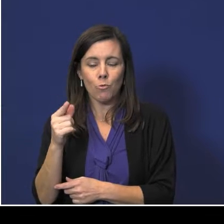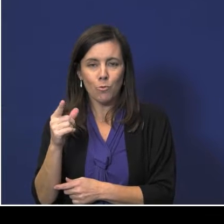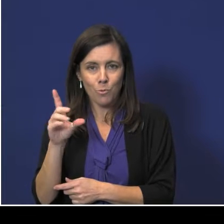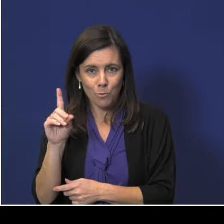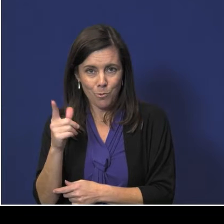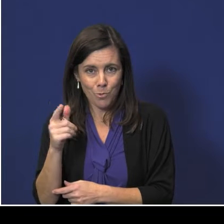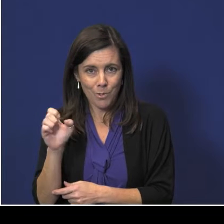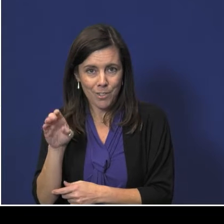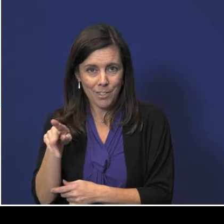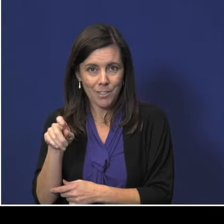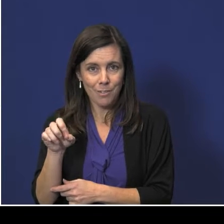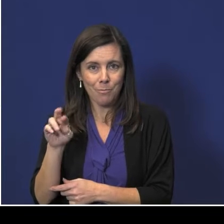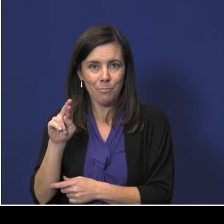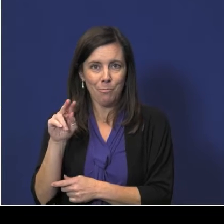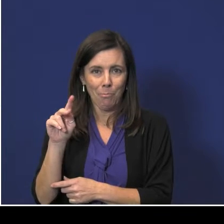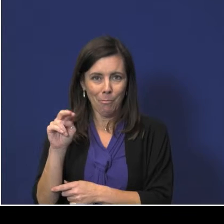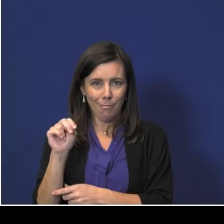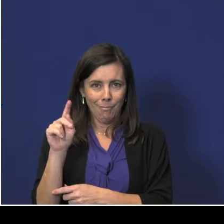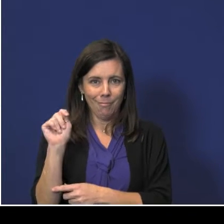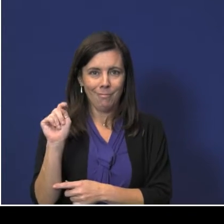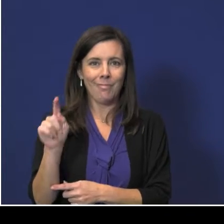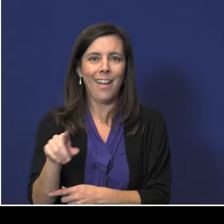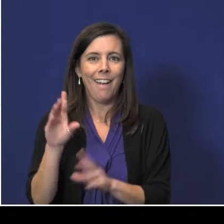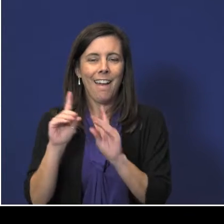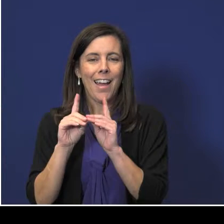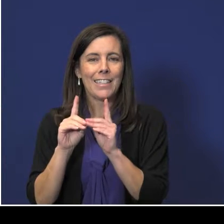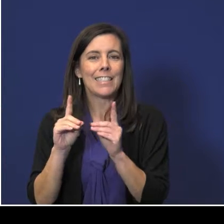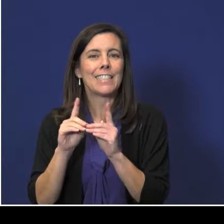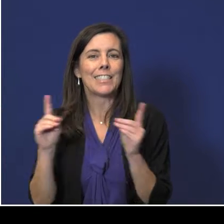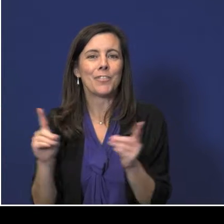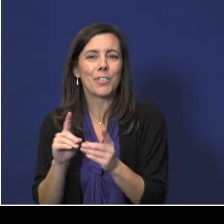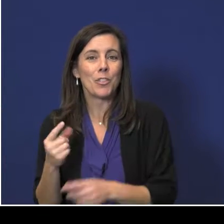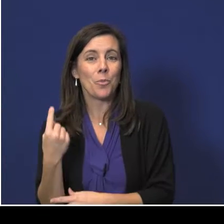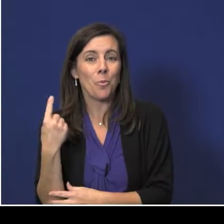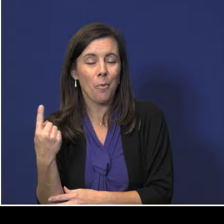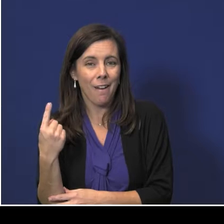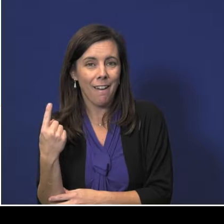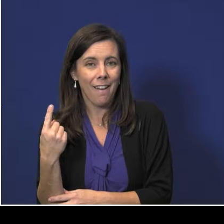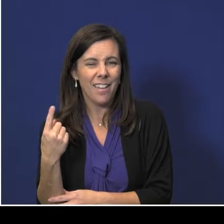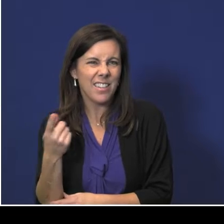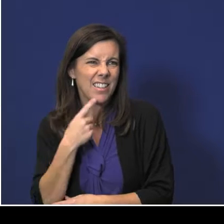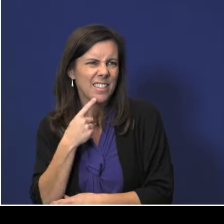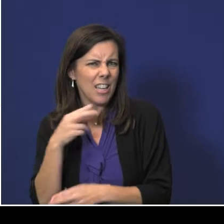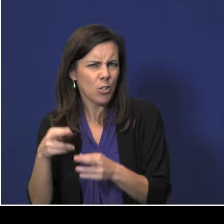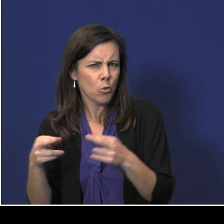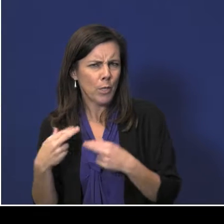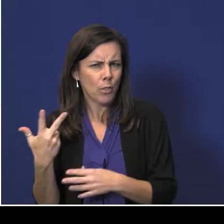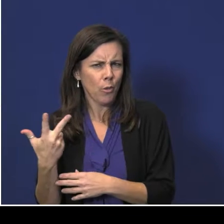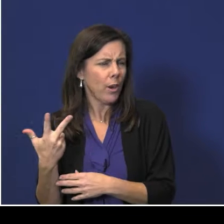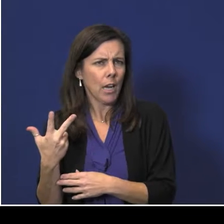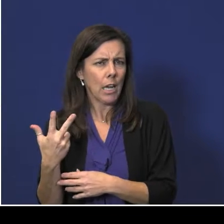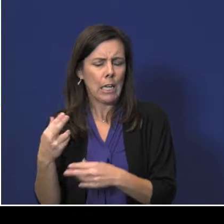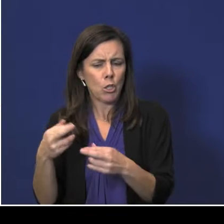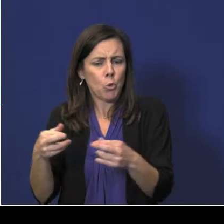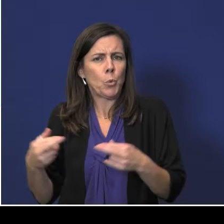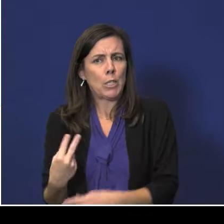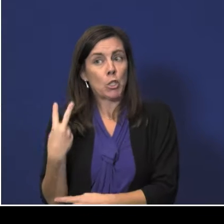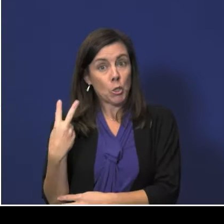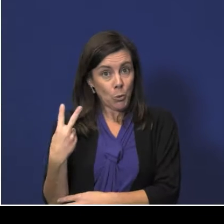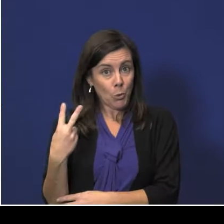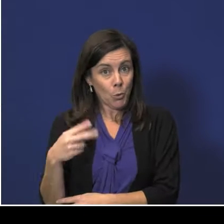19th. In Division I, says Region 3, but it's actually Region 2